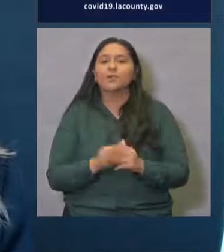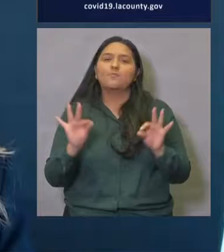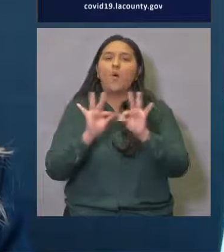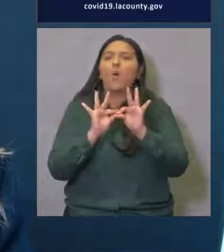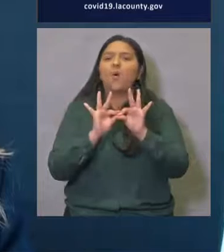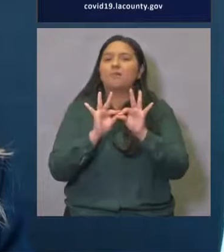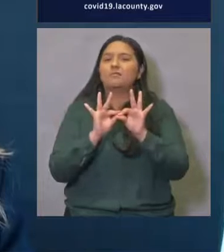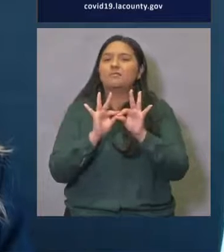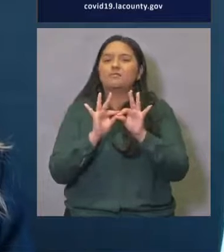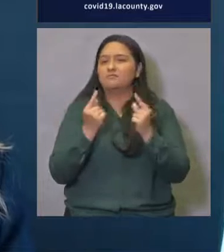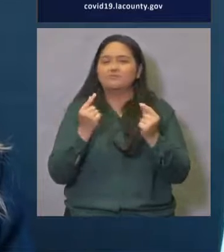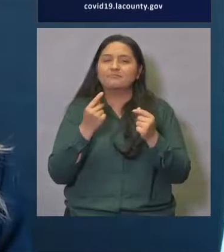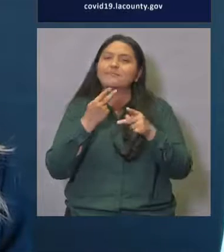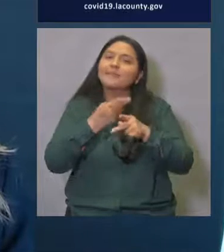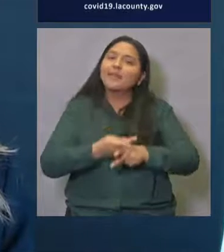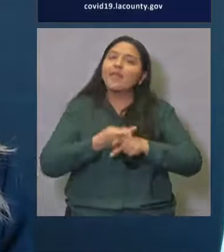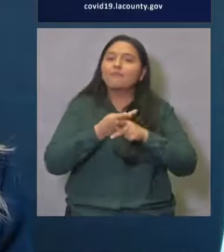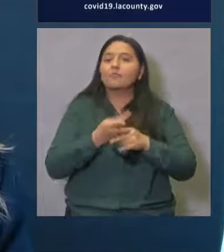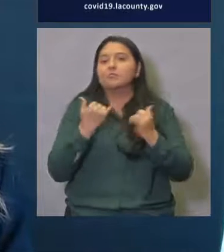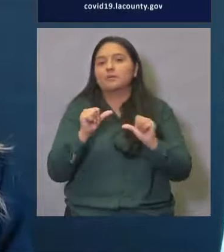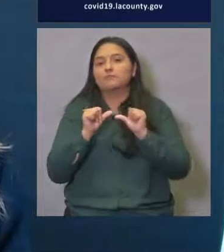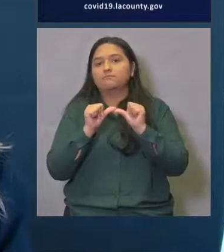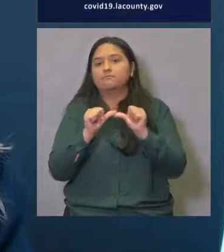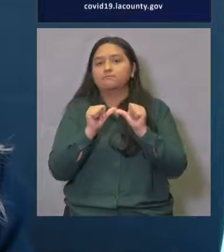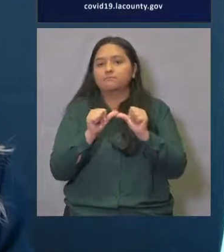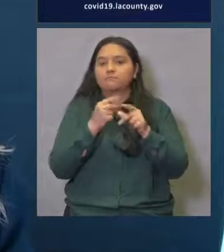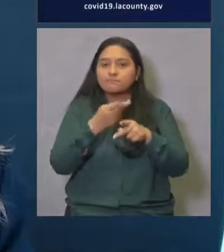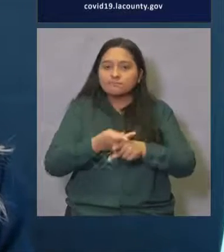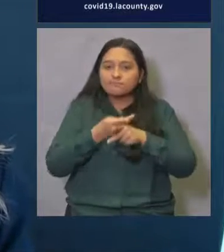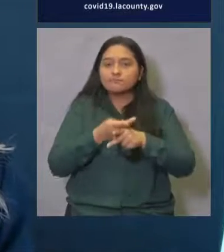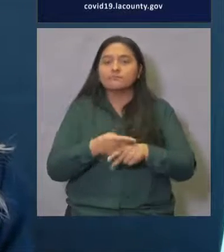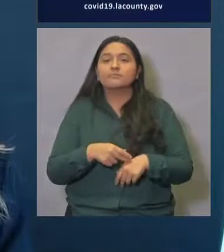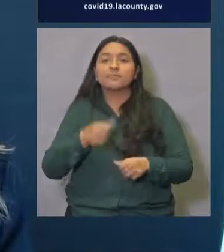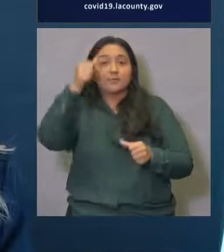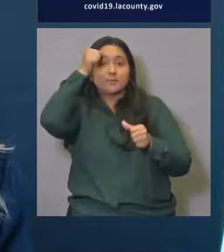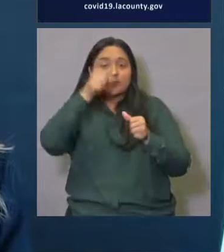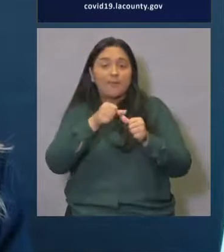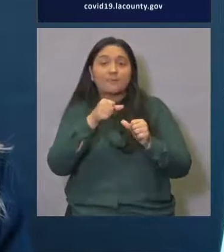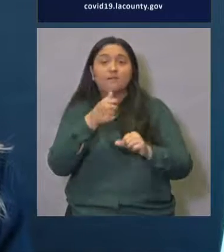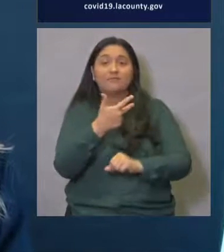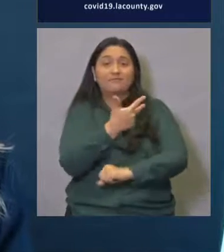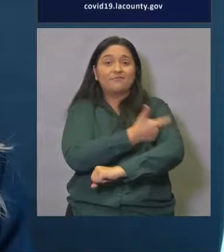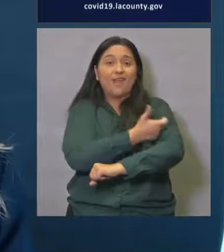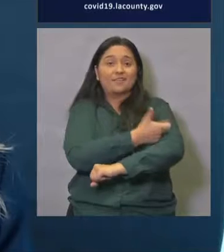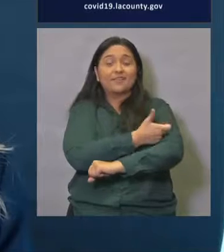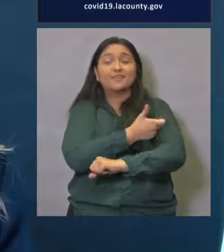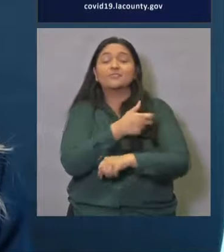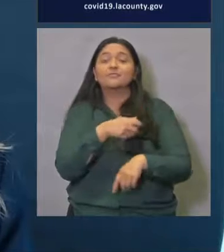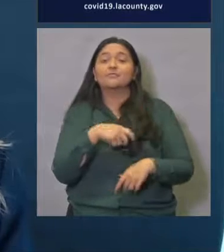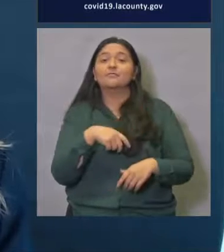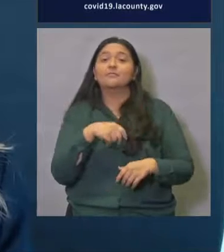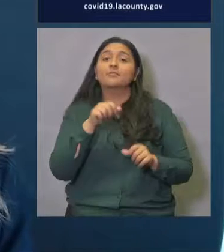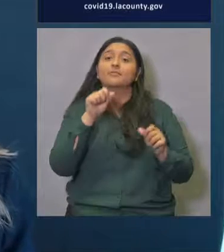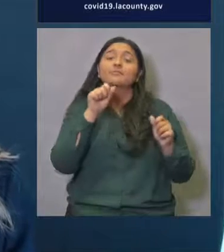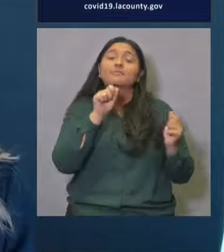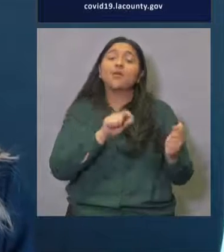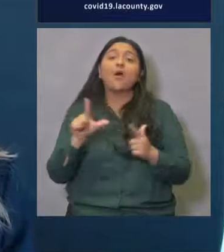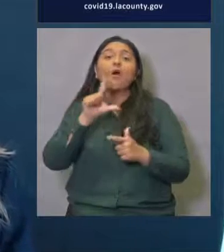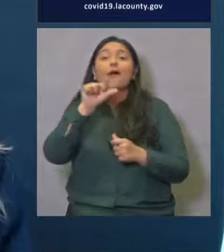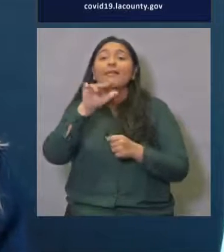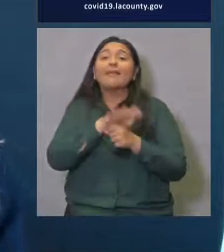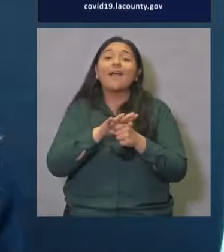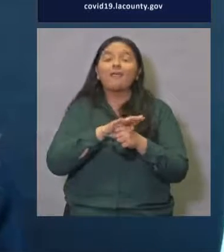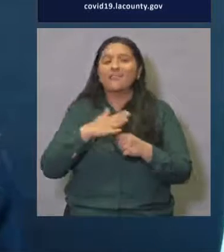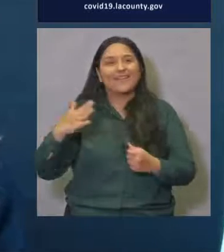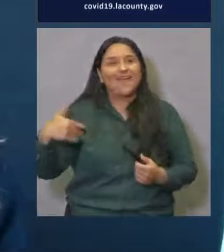to continue to be careful. To remember that the vaccination obviously hasn't reached the entire Los Angeles County population, that we want people to